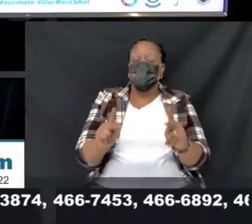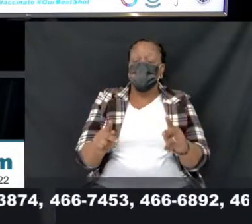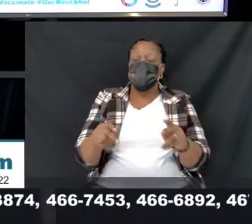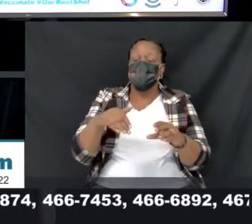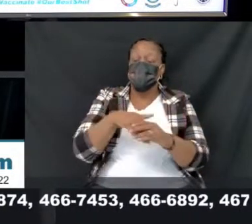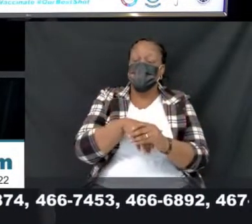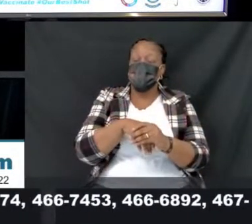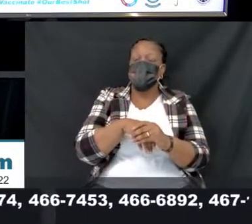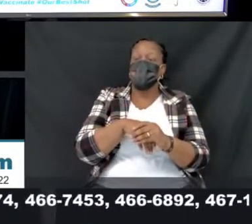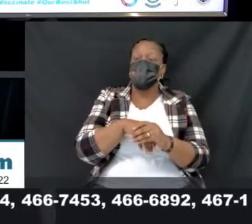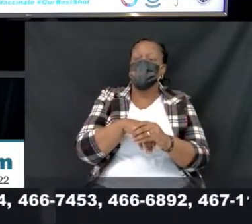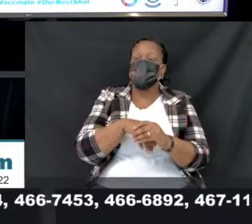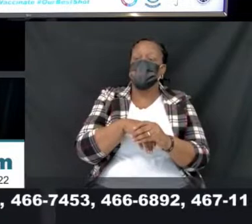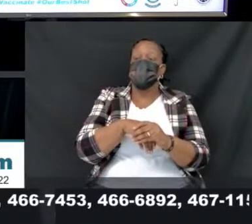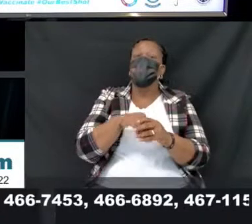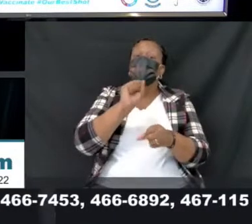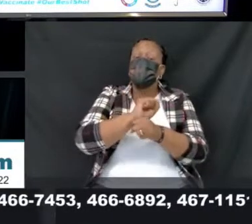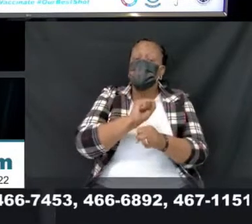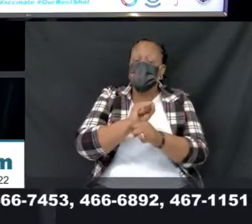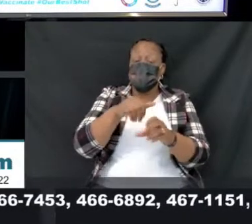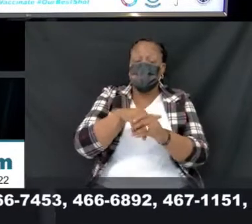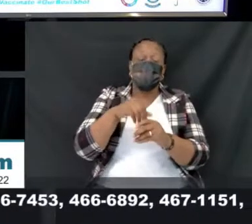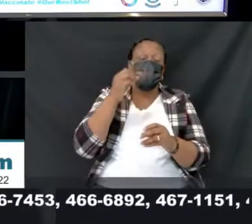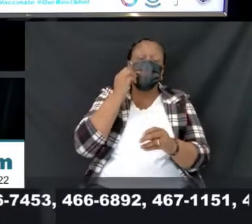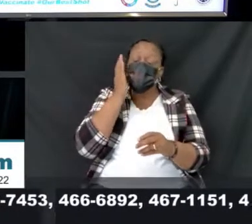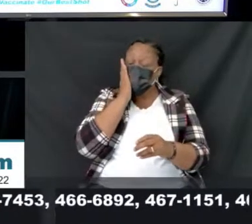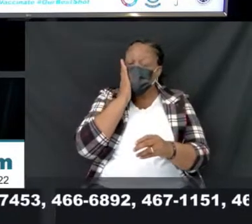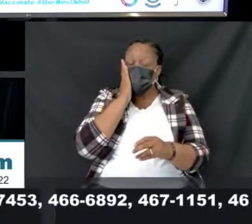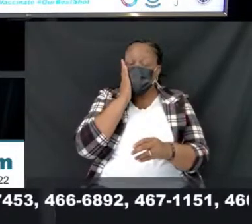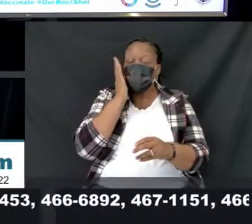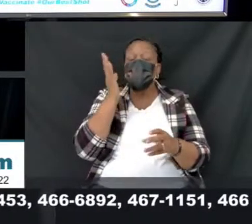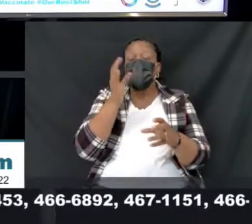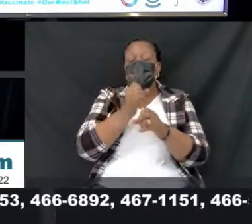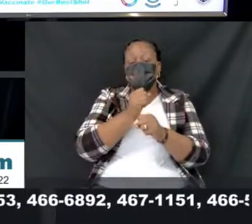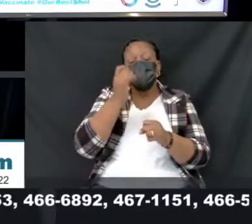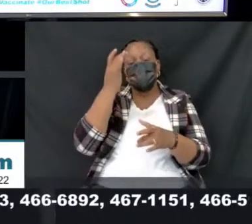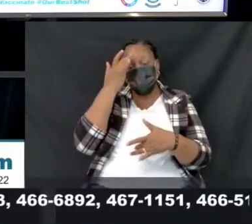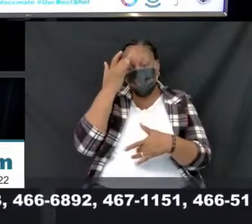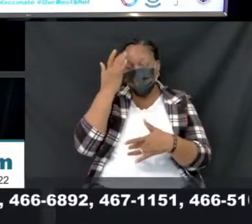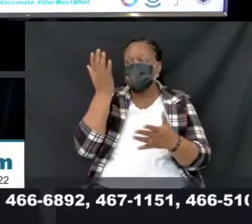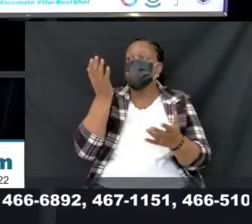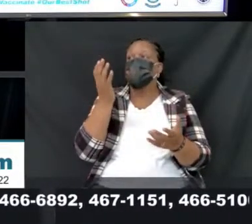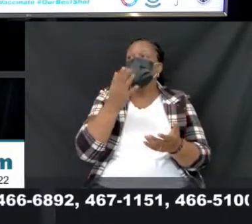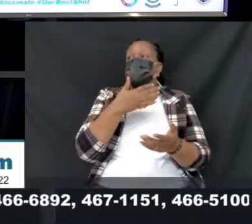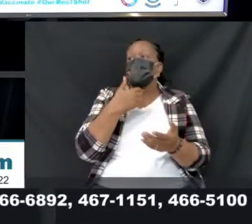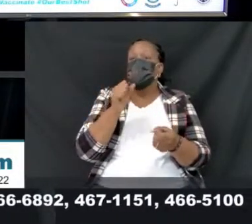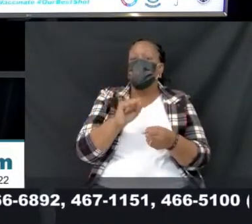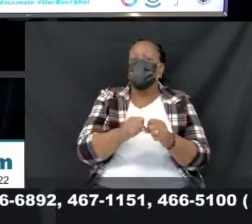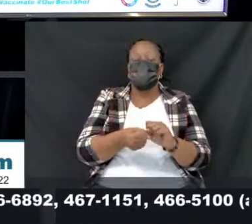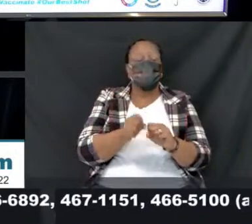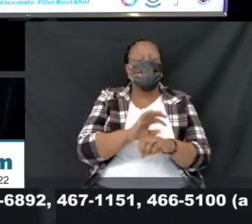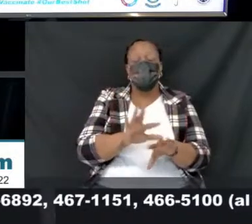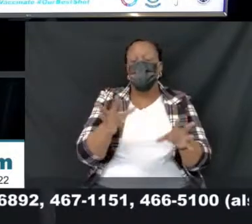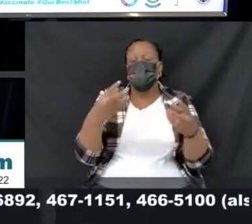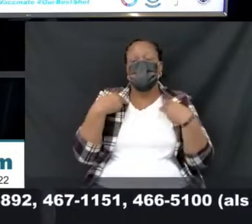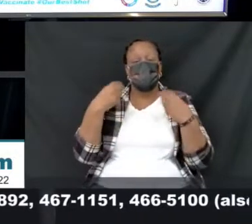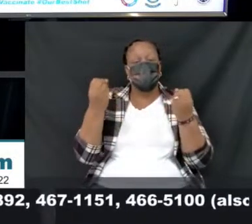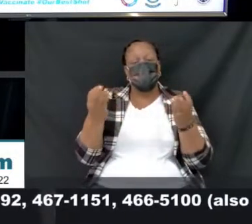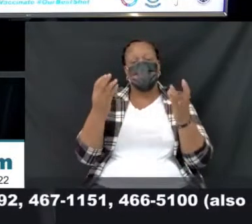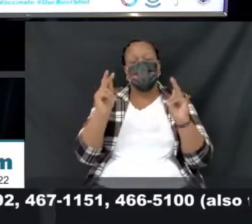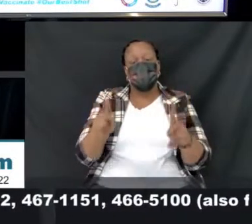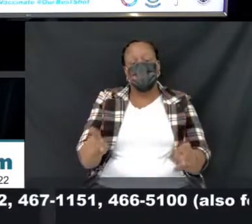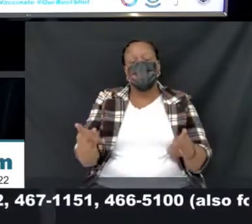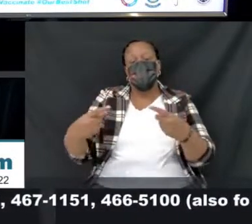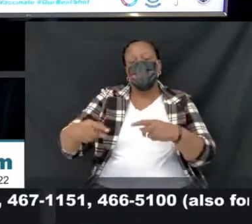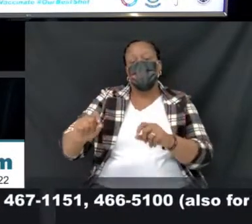reduction in the number of persons that are impacted or come out to work. And with that said, you know, they have had to balance, so they have